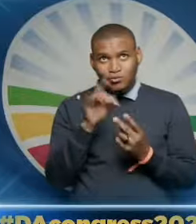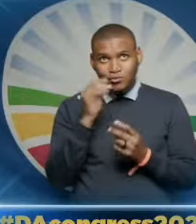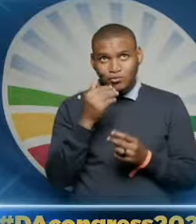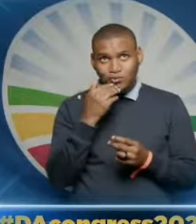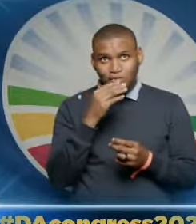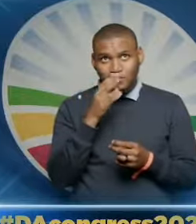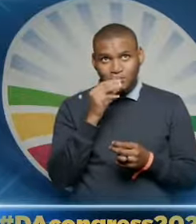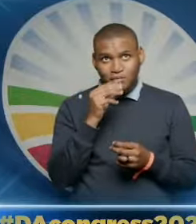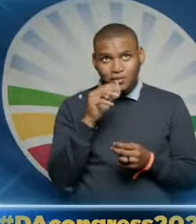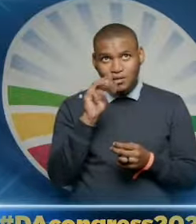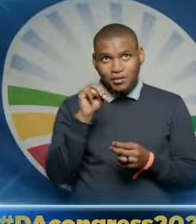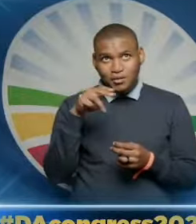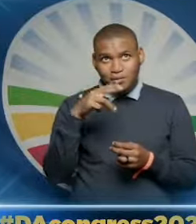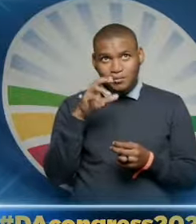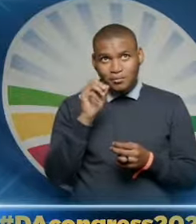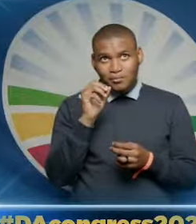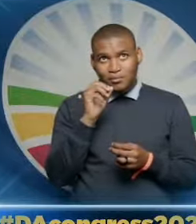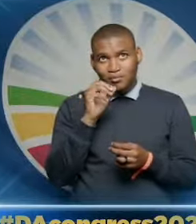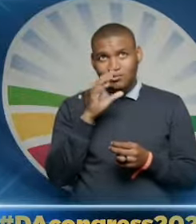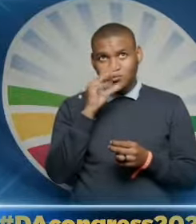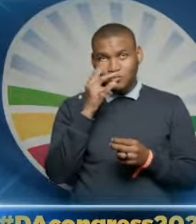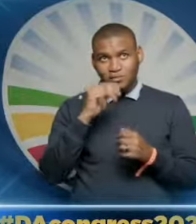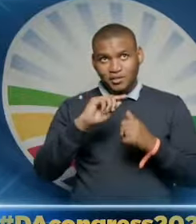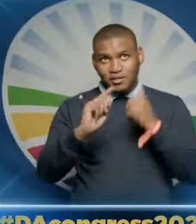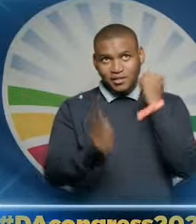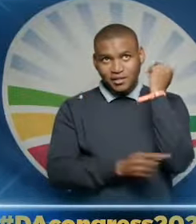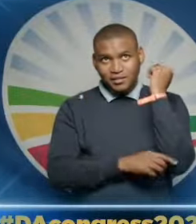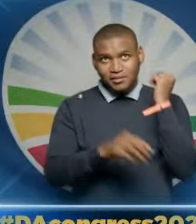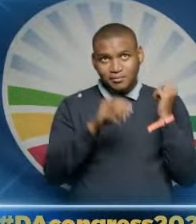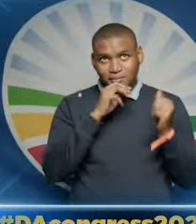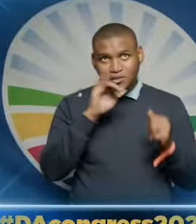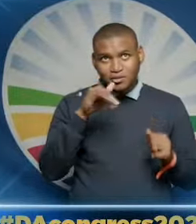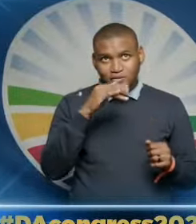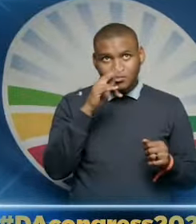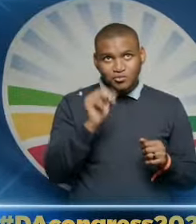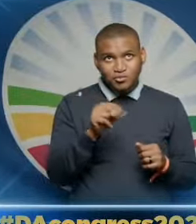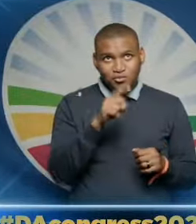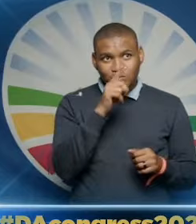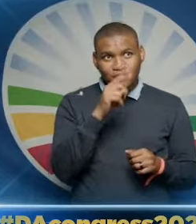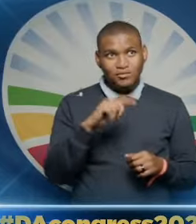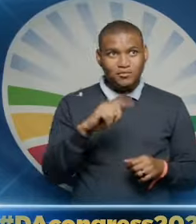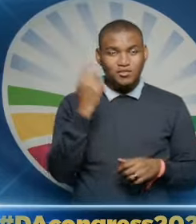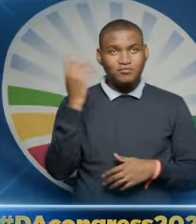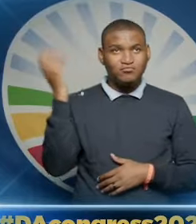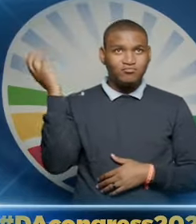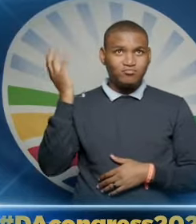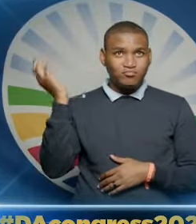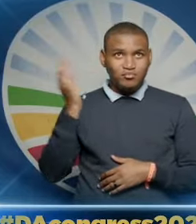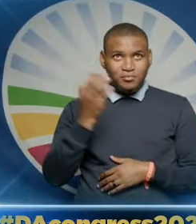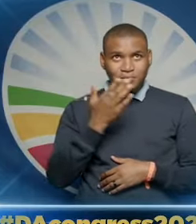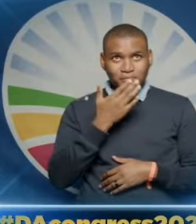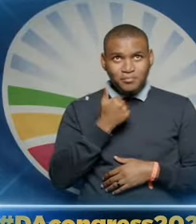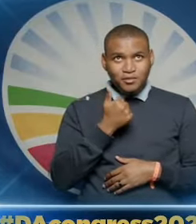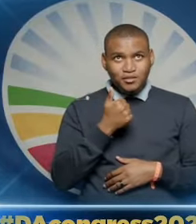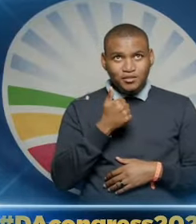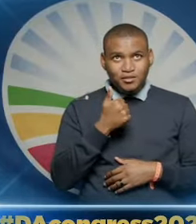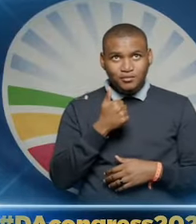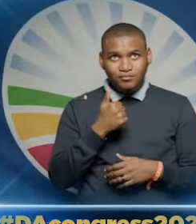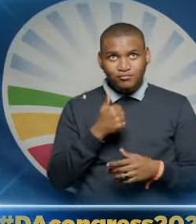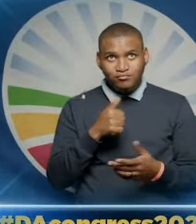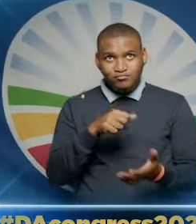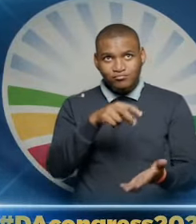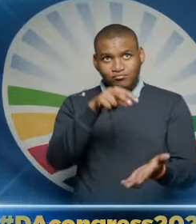Mpho has decided she will speak last. That means, John, you will take the podium. Mpho, can I ask you please just to take your position by the